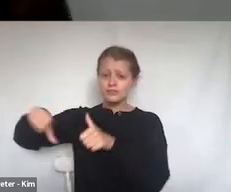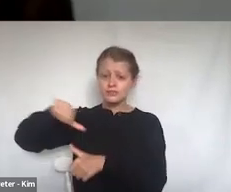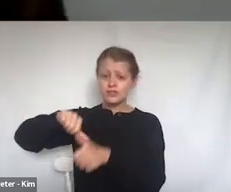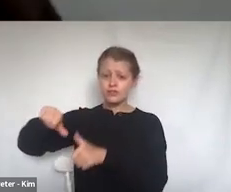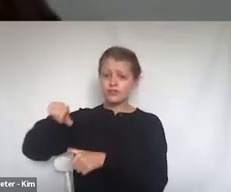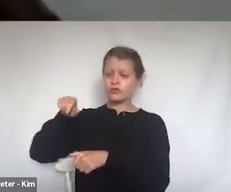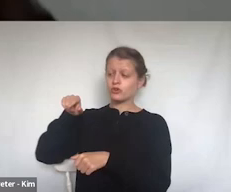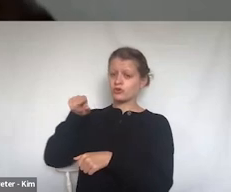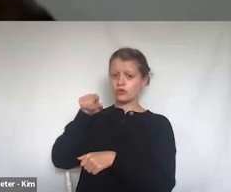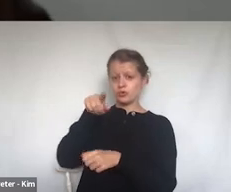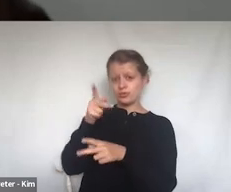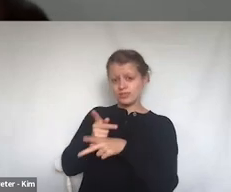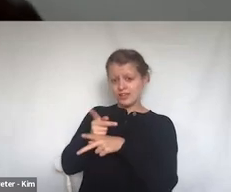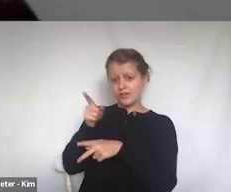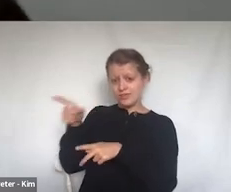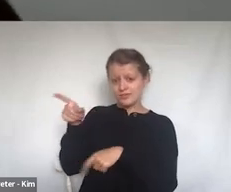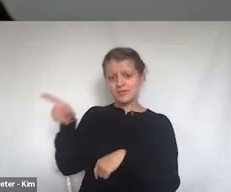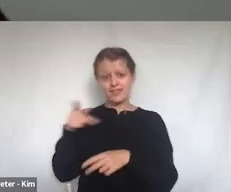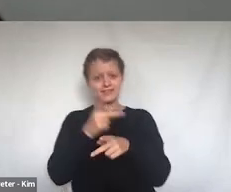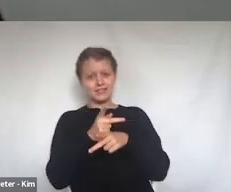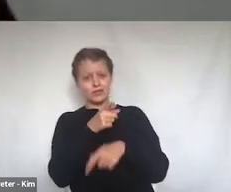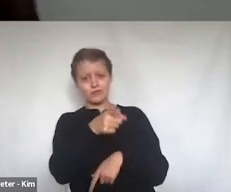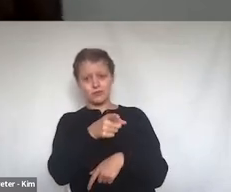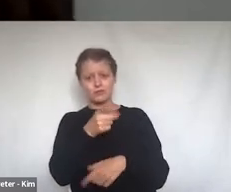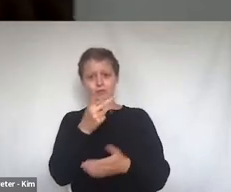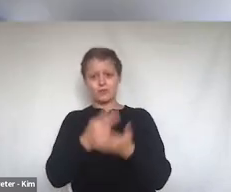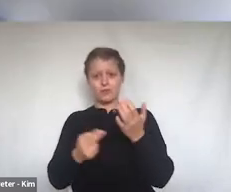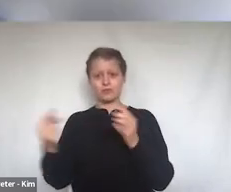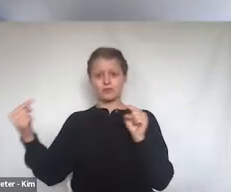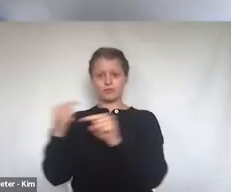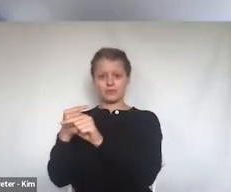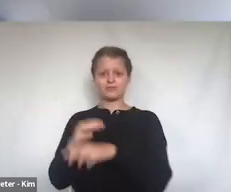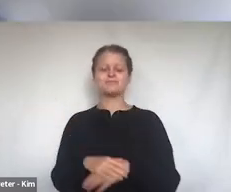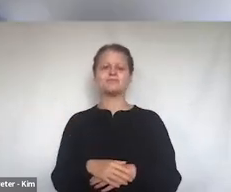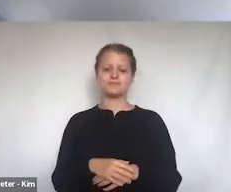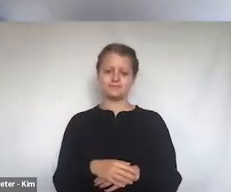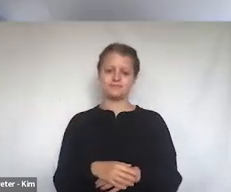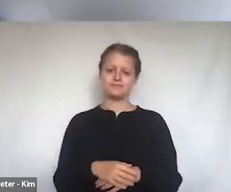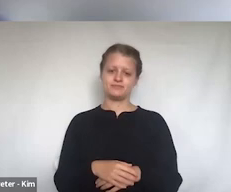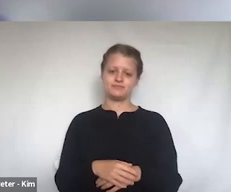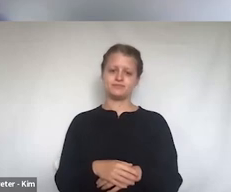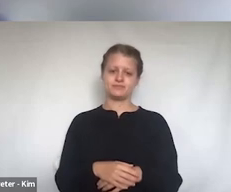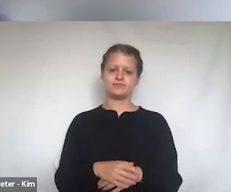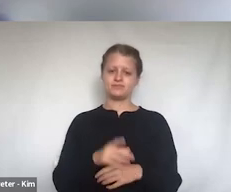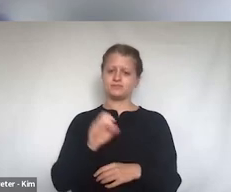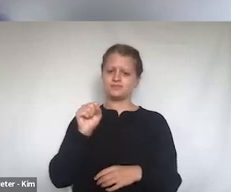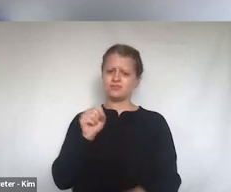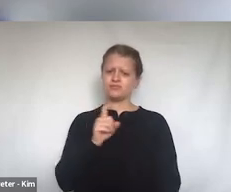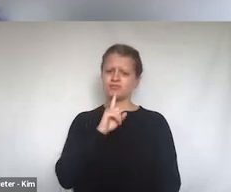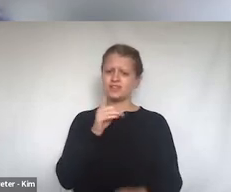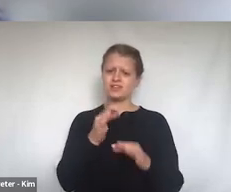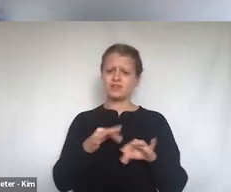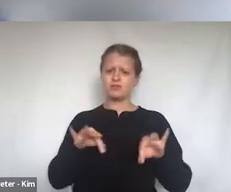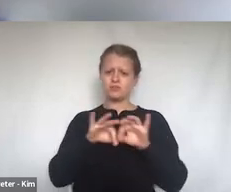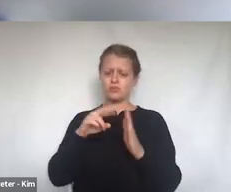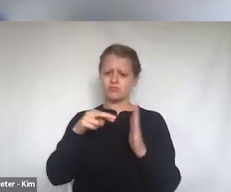after or check in with when it starts getting hot. Great, and really important role then, or that